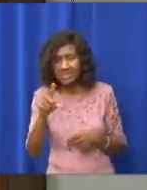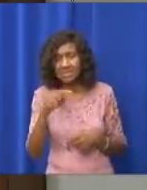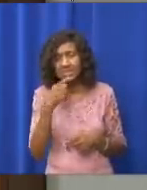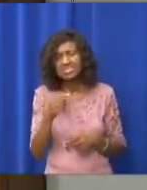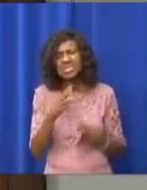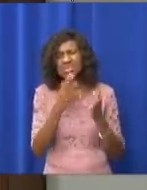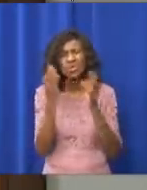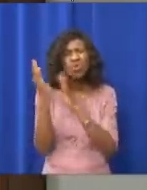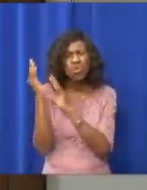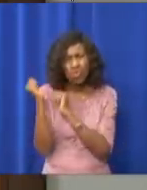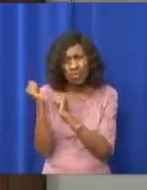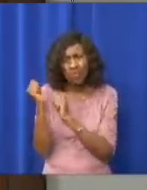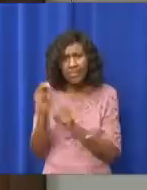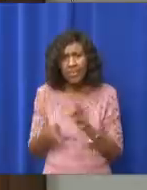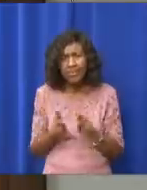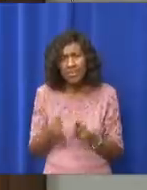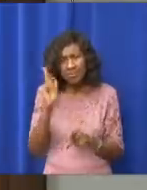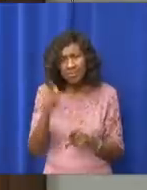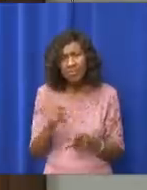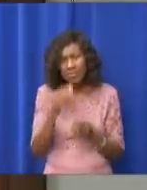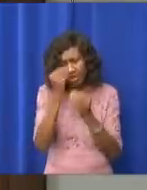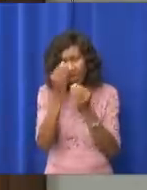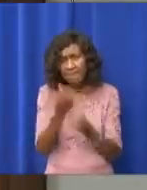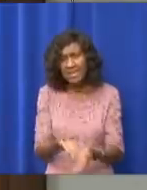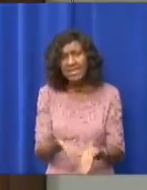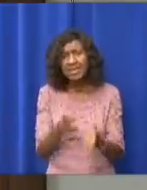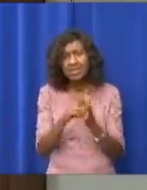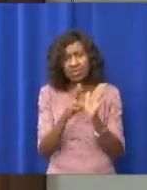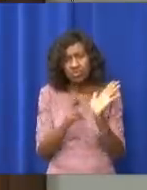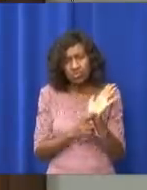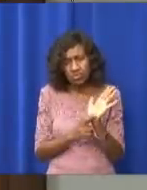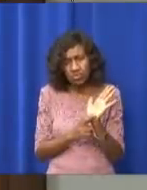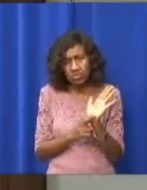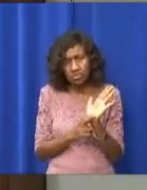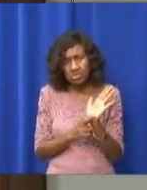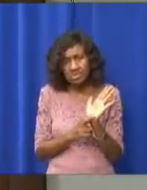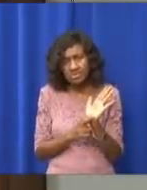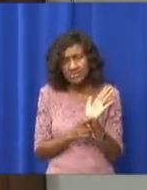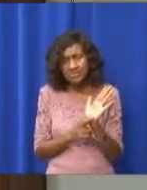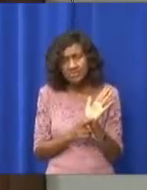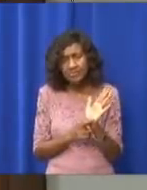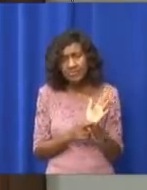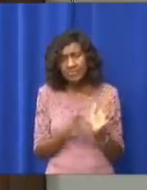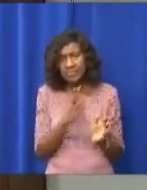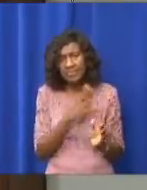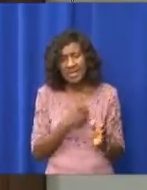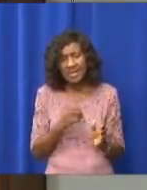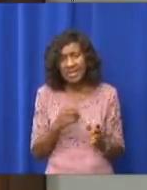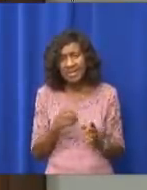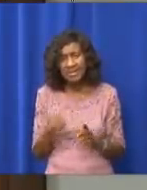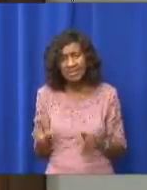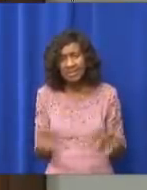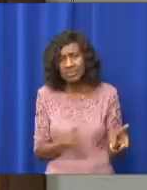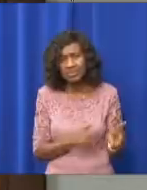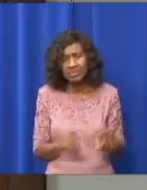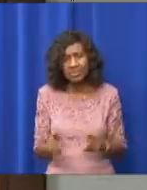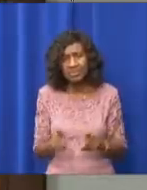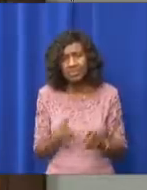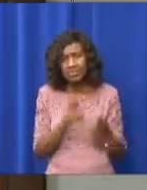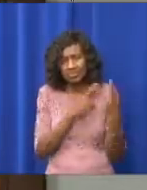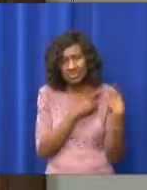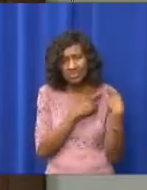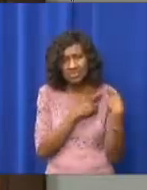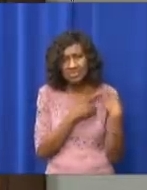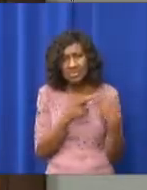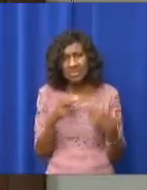with the regulations, understand, as the Premier has outlined, why they're introduced, apply social responsibility. We're trying to protect communities,